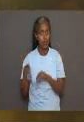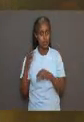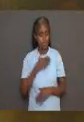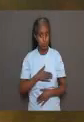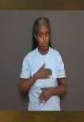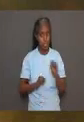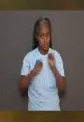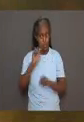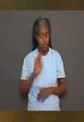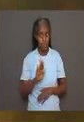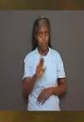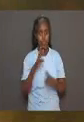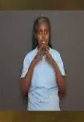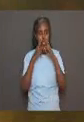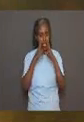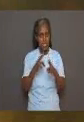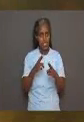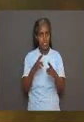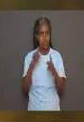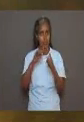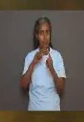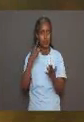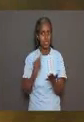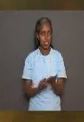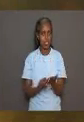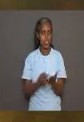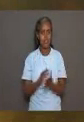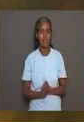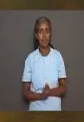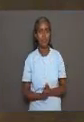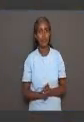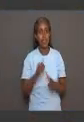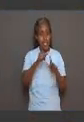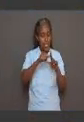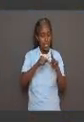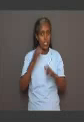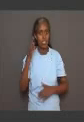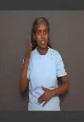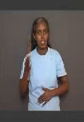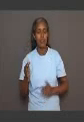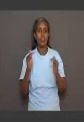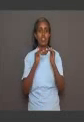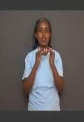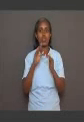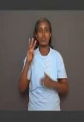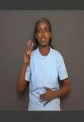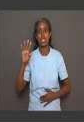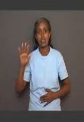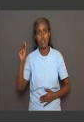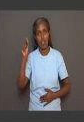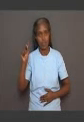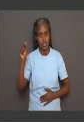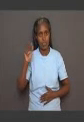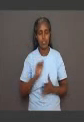Hello, students. Please compare your answers to these. Angle F is equal